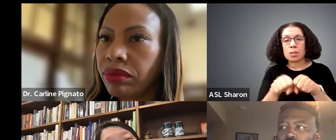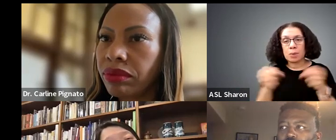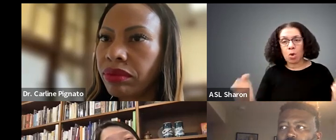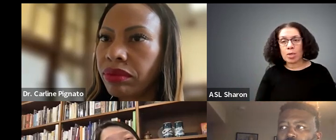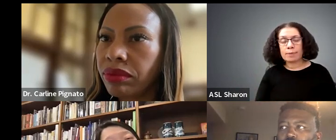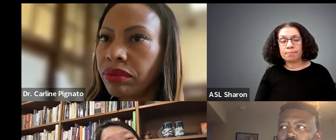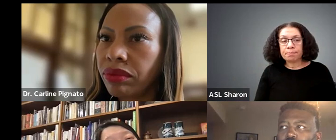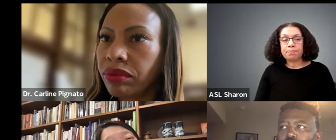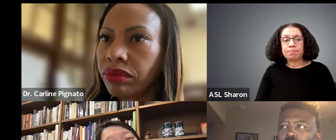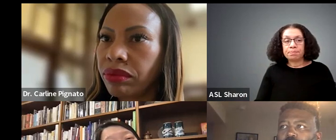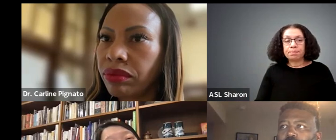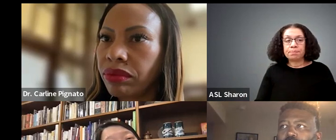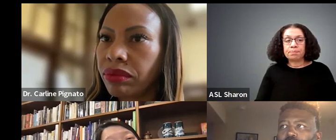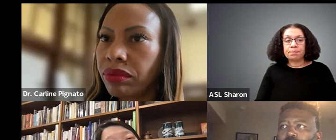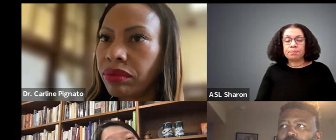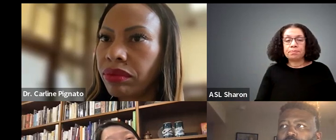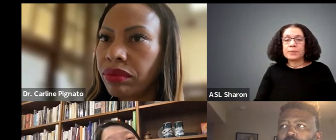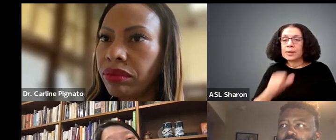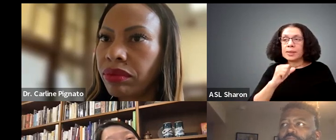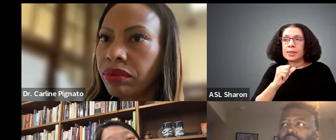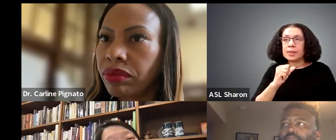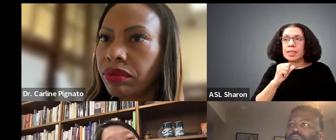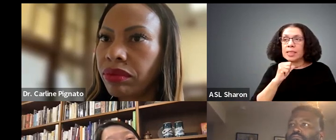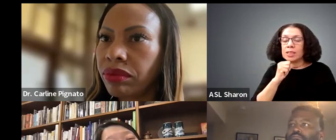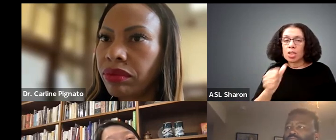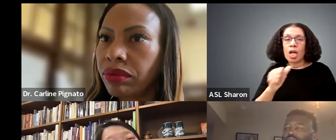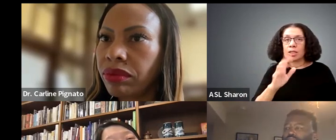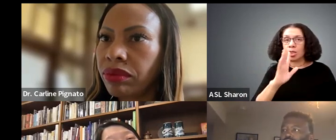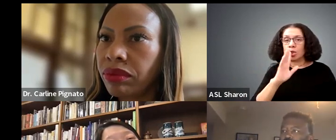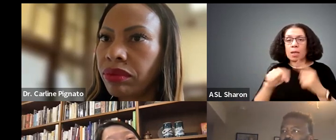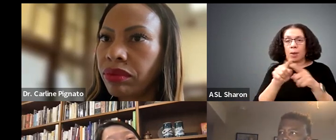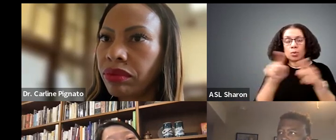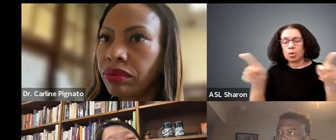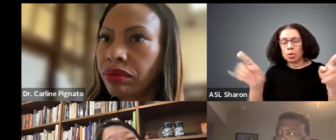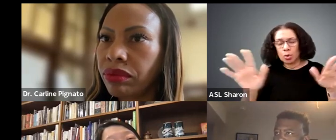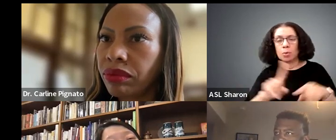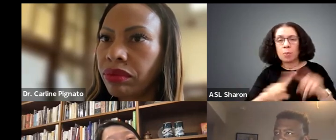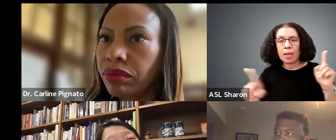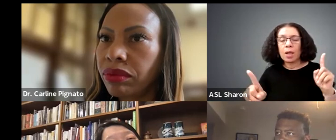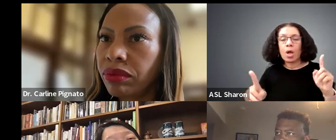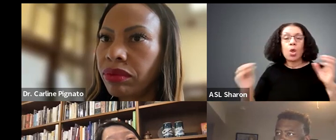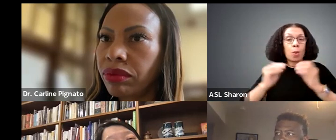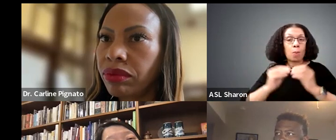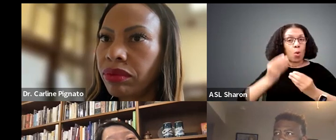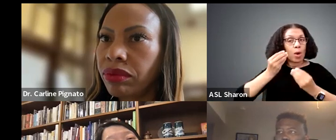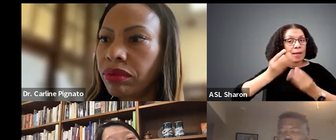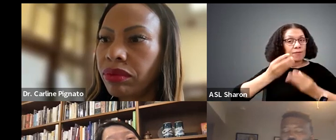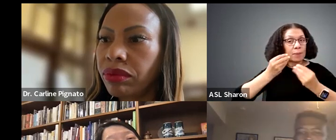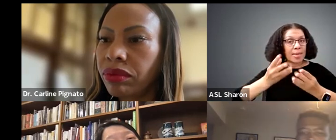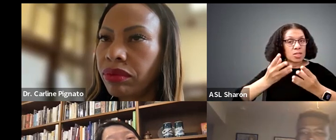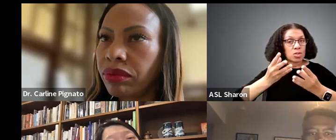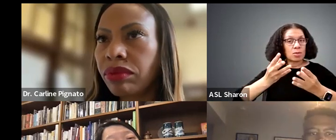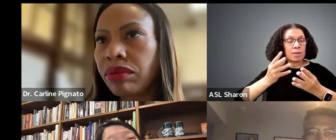just our standard understanding. It's not a criticism of you guys at all. It's just understanding that the more information you put out there that's in